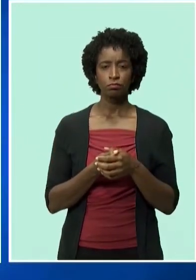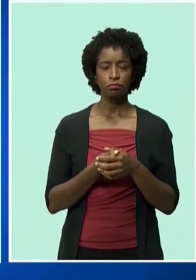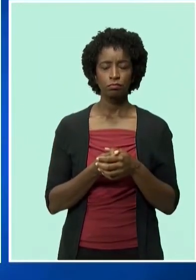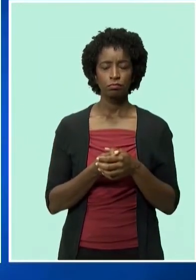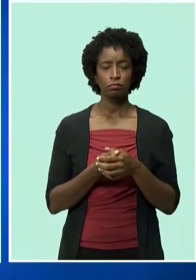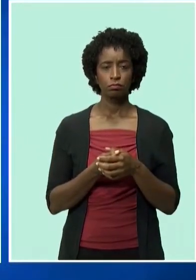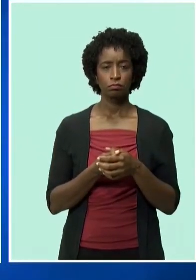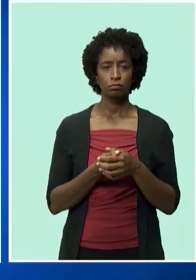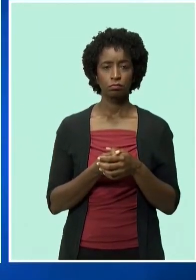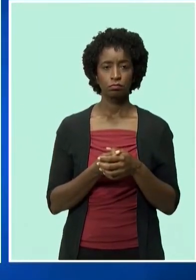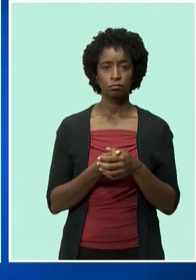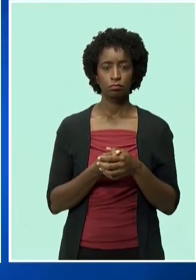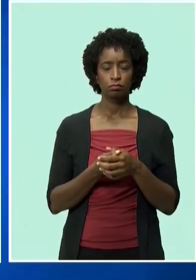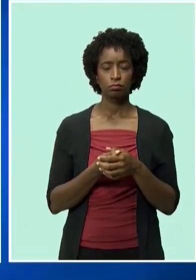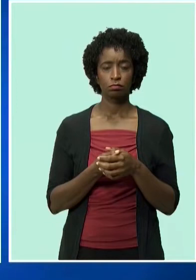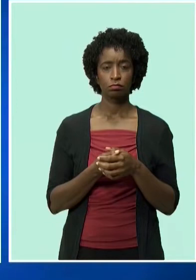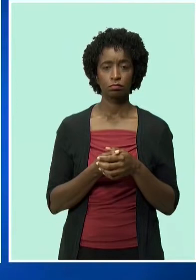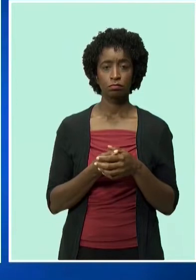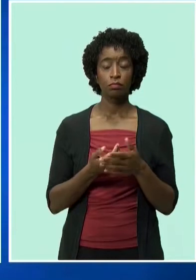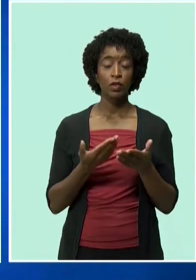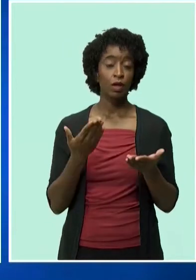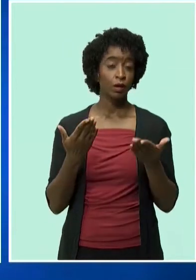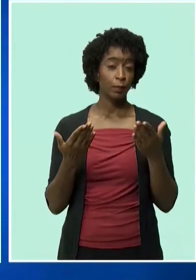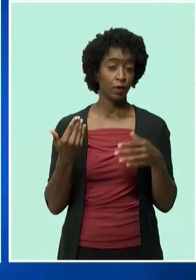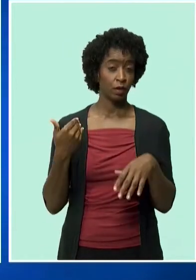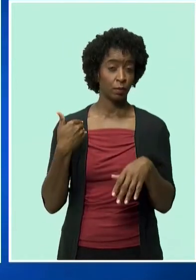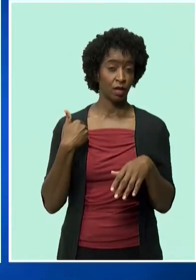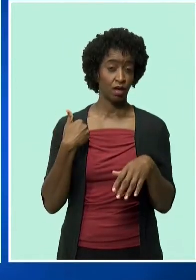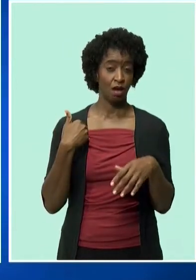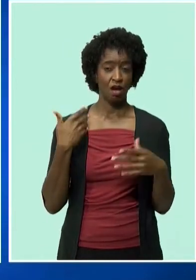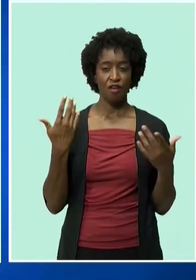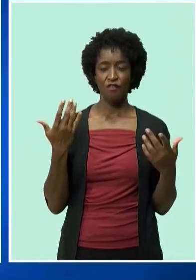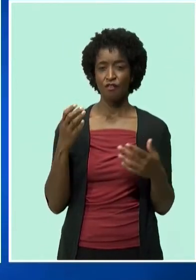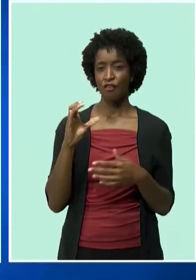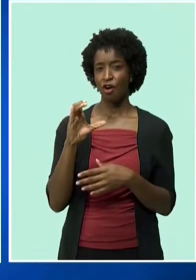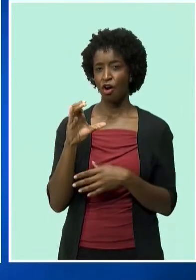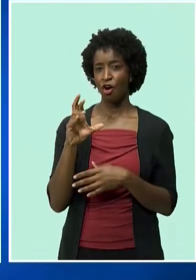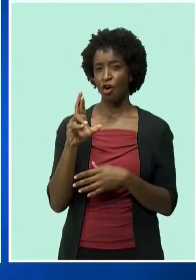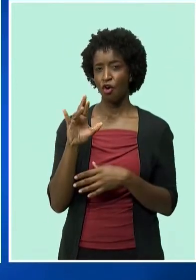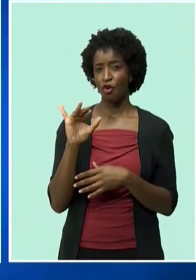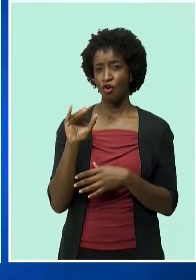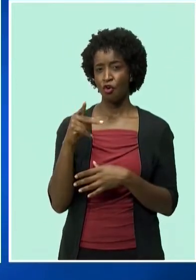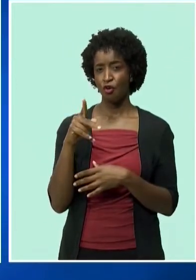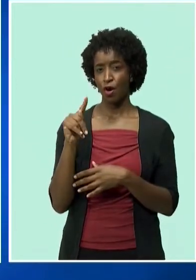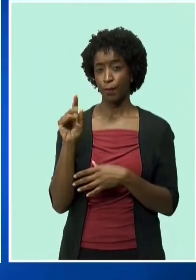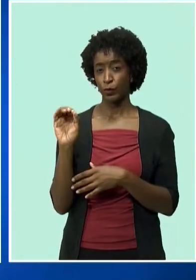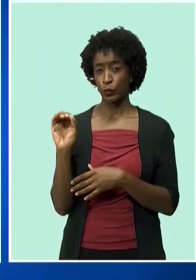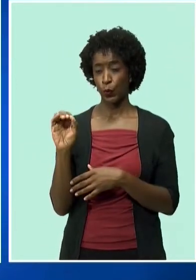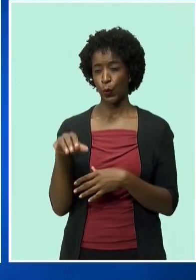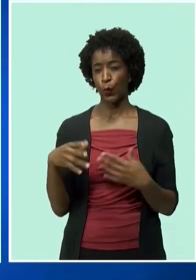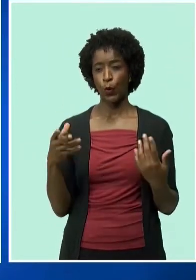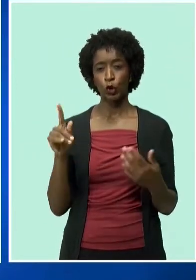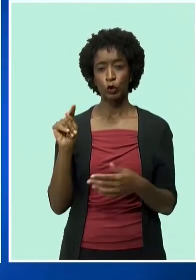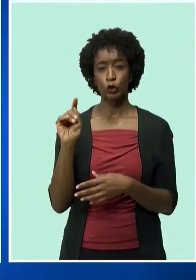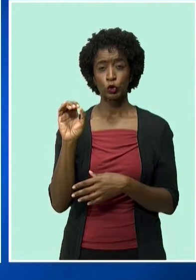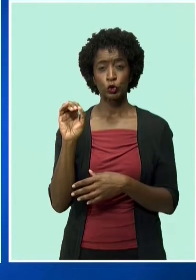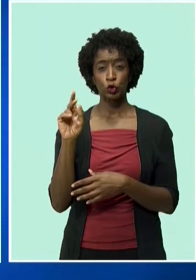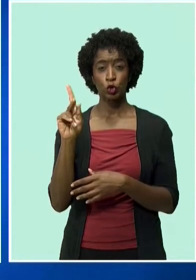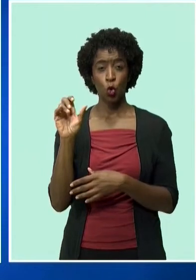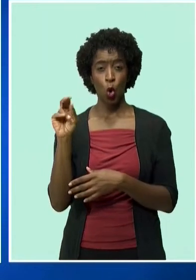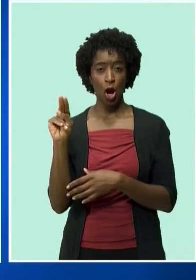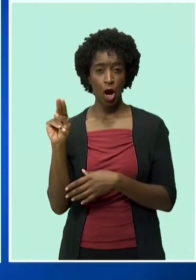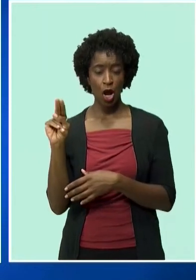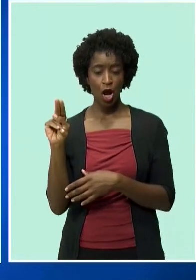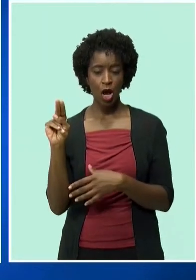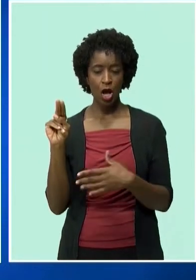If you have an asset-backed crypto token, for example, that is backed by something like real estate